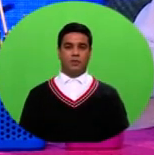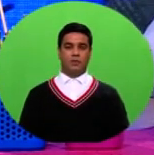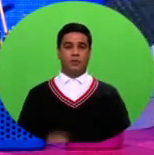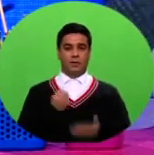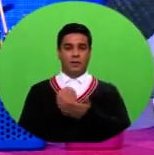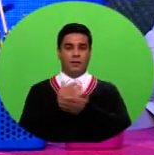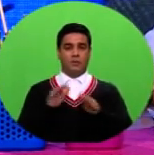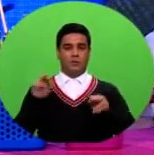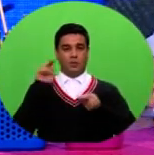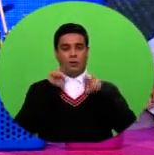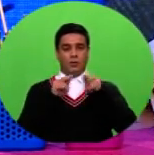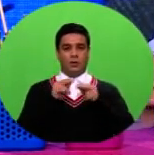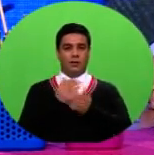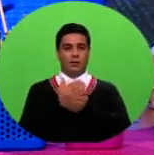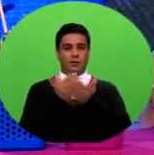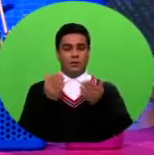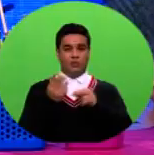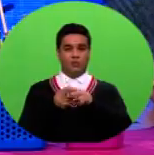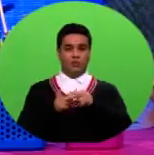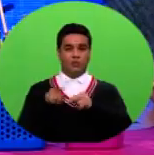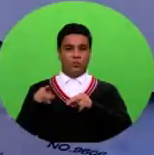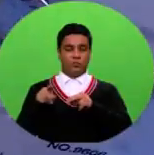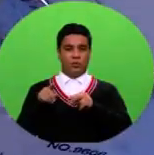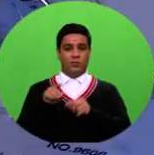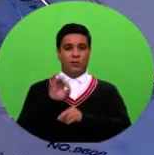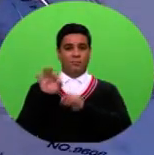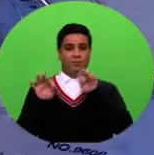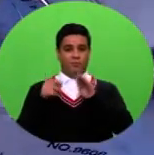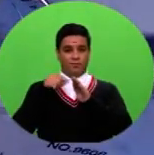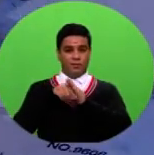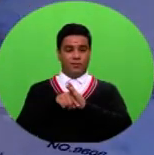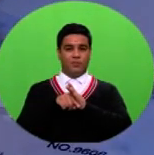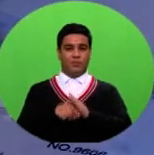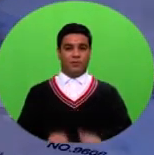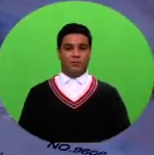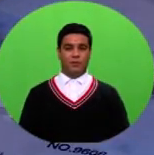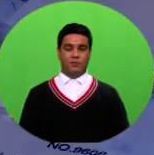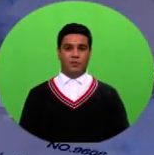Aziz o'quvchilar, biz bu jismlar orqali